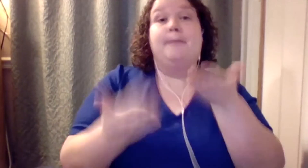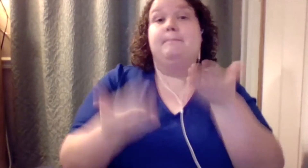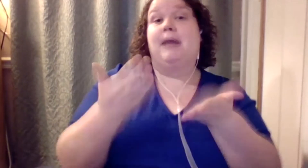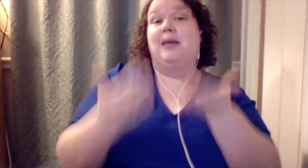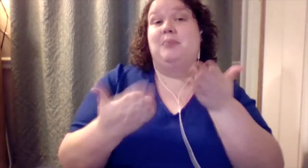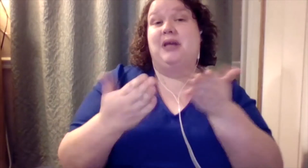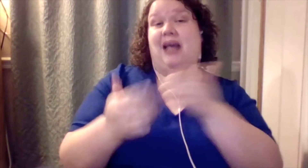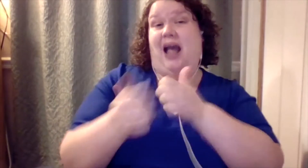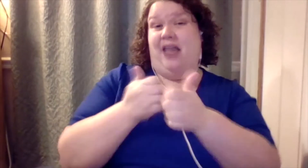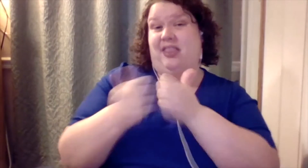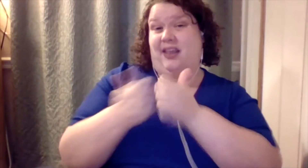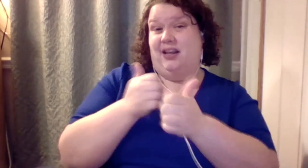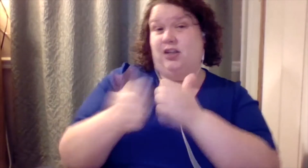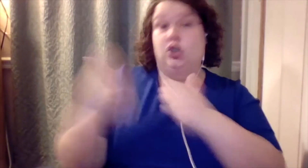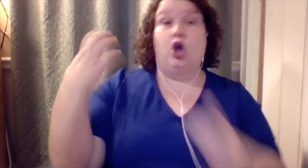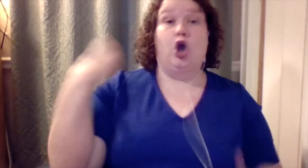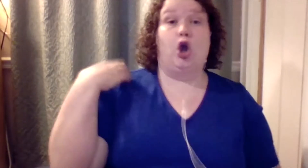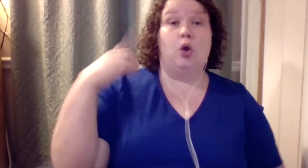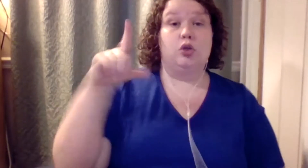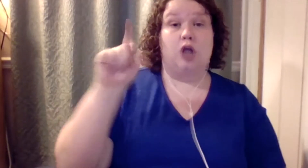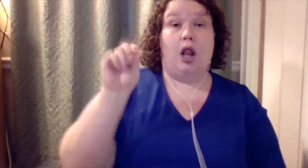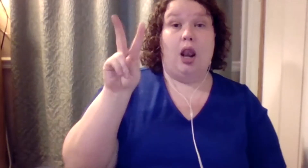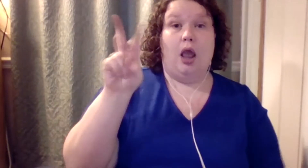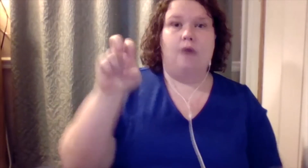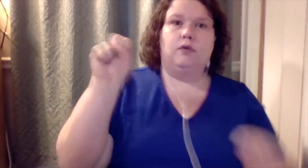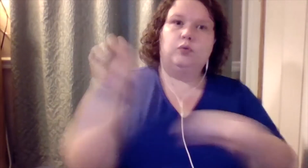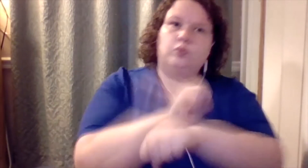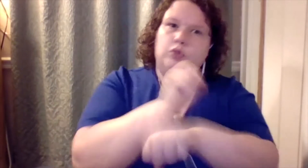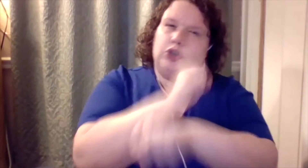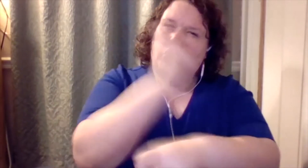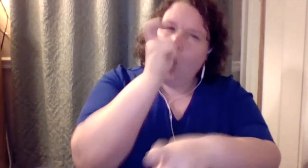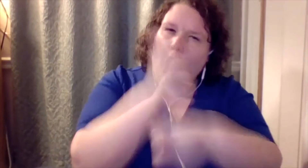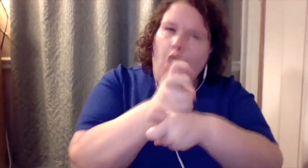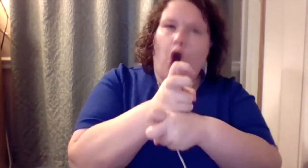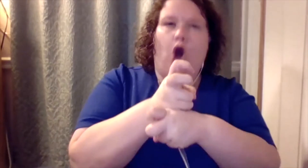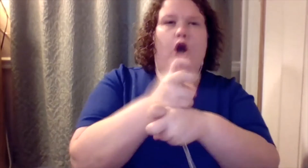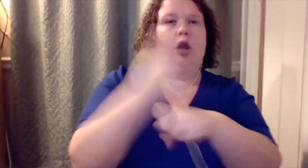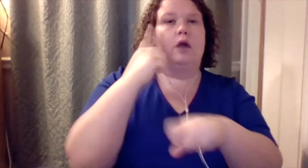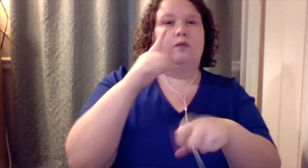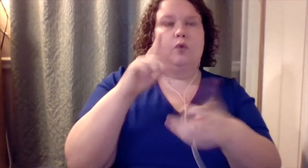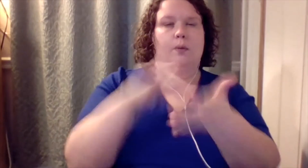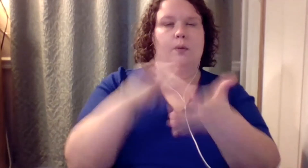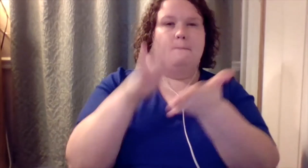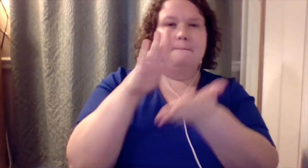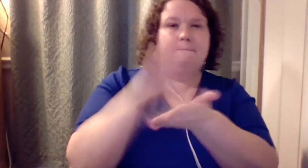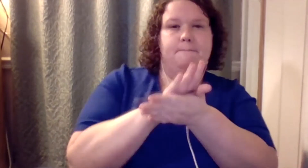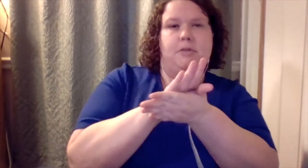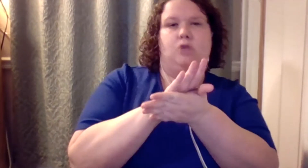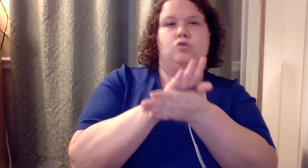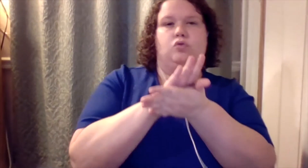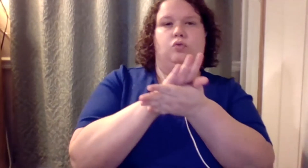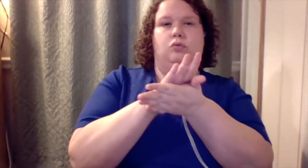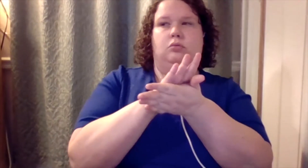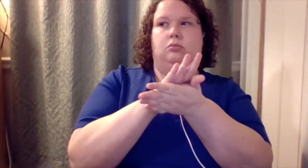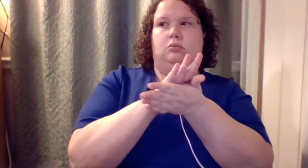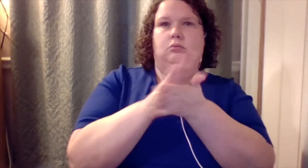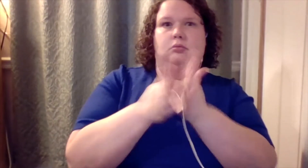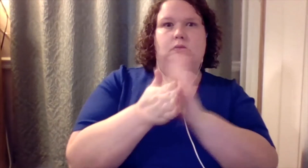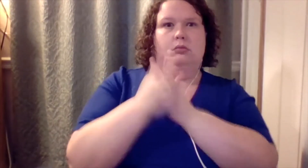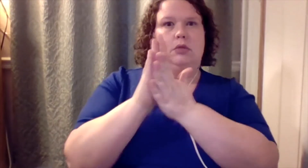his tail off to make athletics a priority in middle school. And if we have the facilities to compete, I mean, I'm just hearing this from my